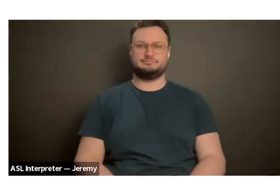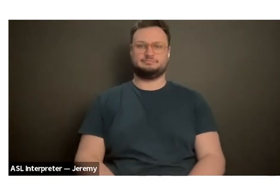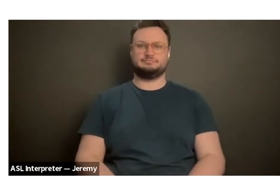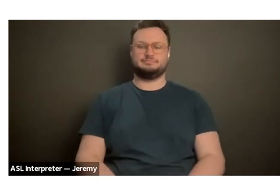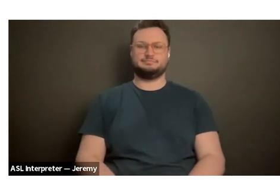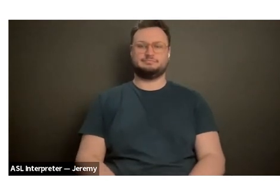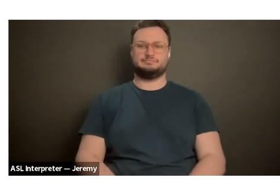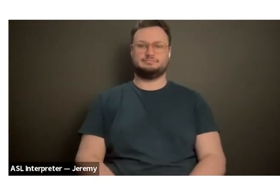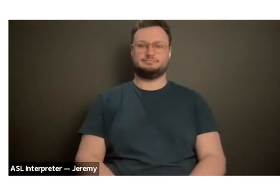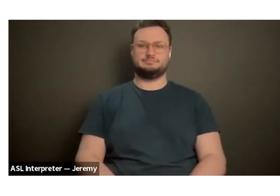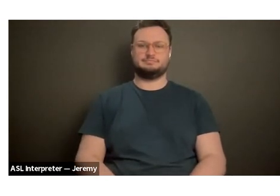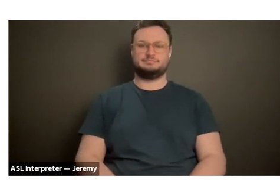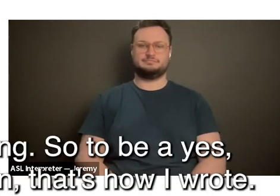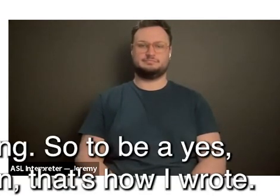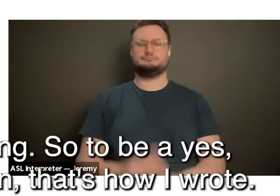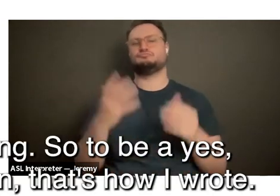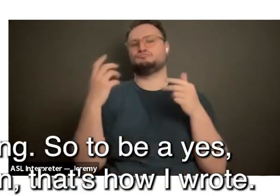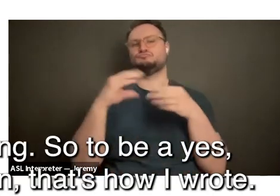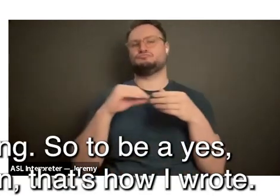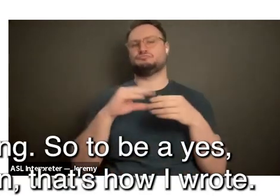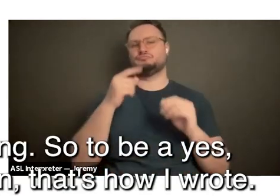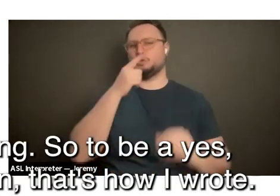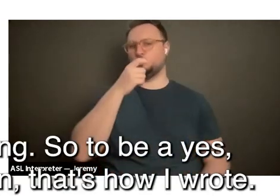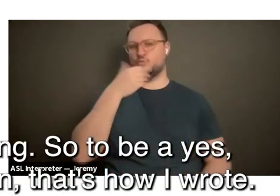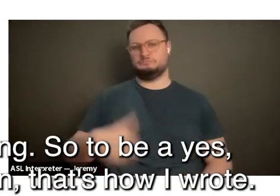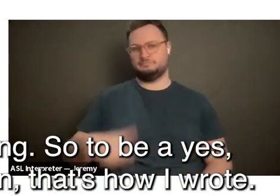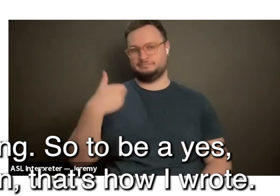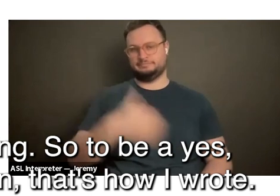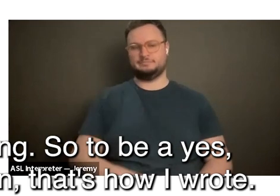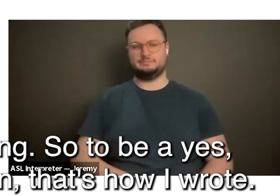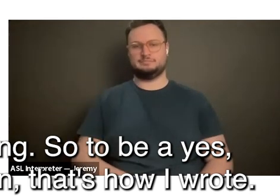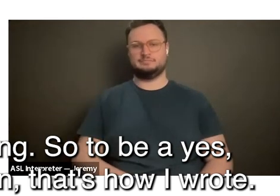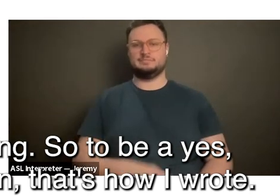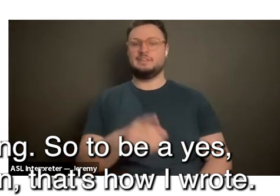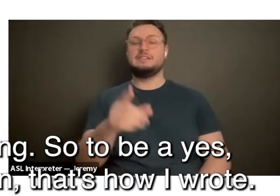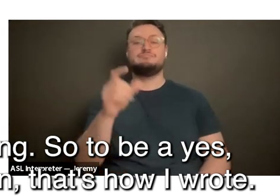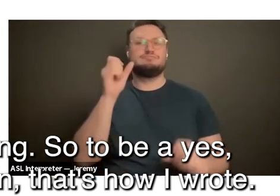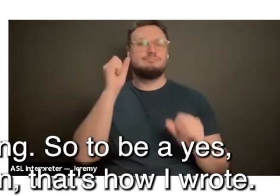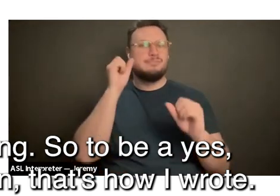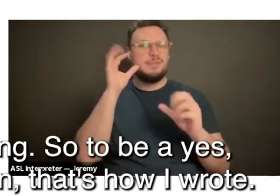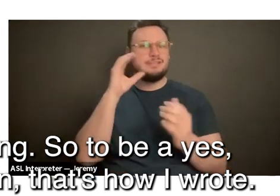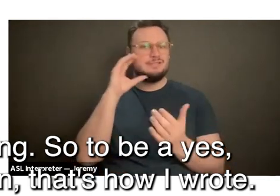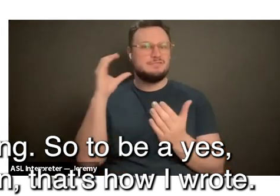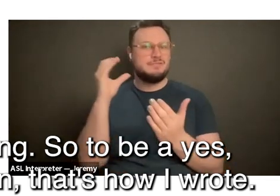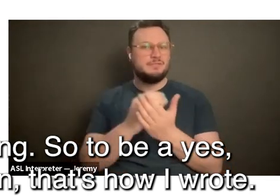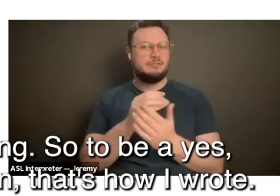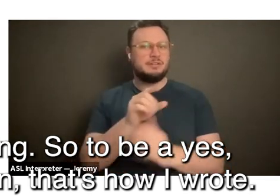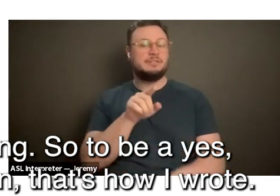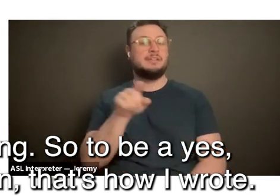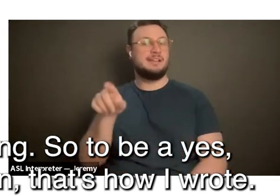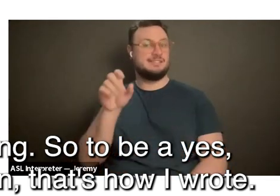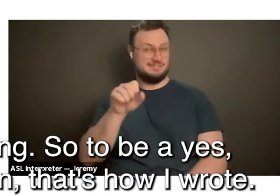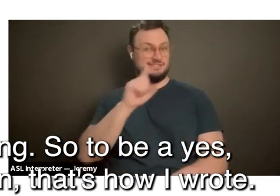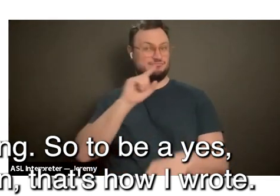Yeah, so let me just start by telling you a bit about myself. I wanted to highlight this amazing photo of me, and yes, that is a